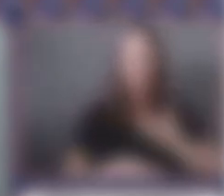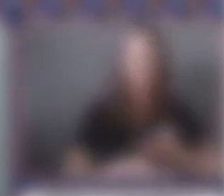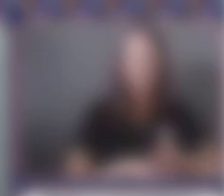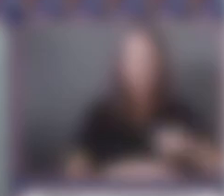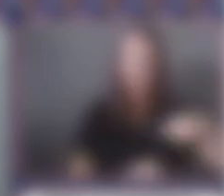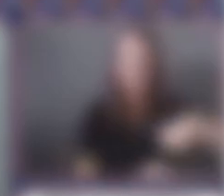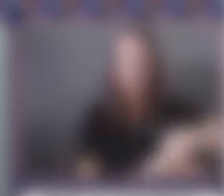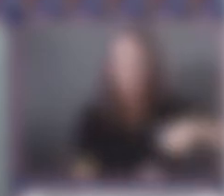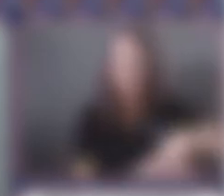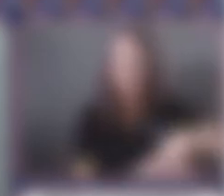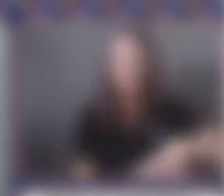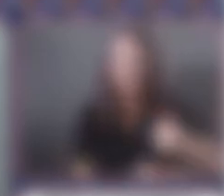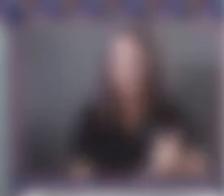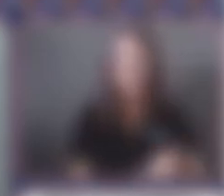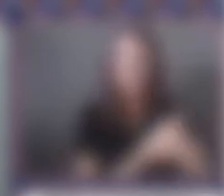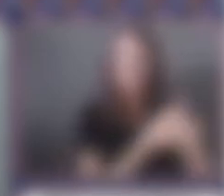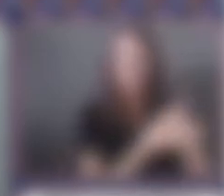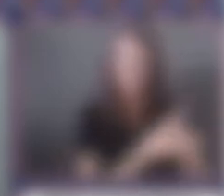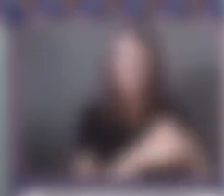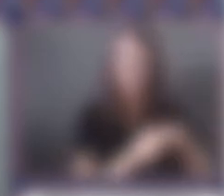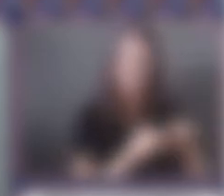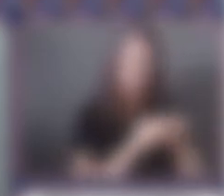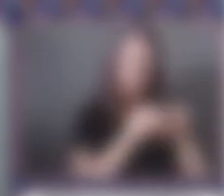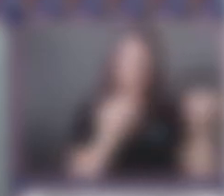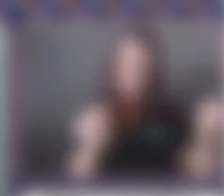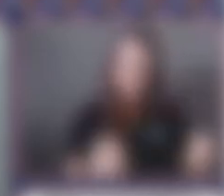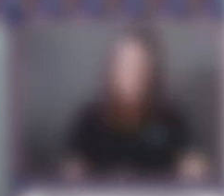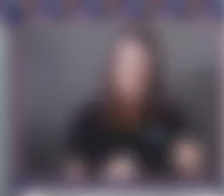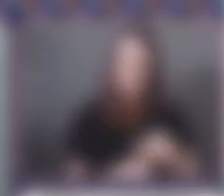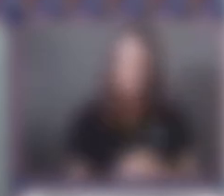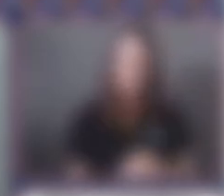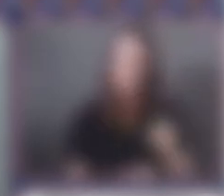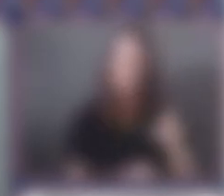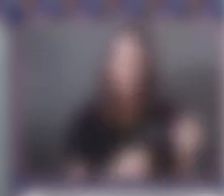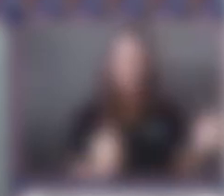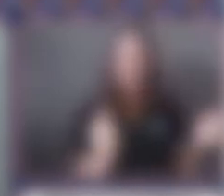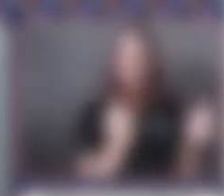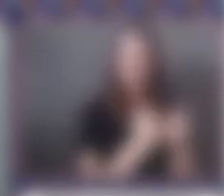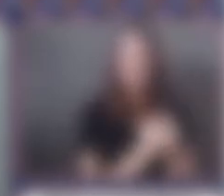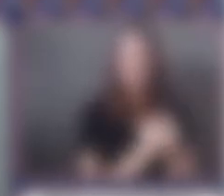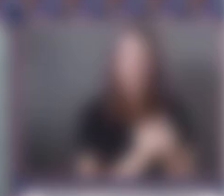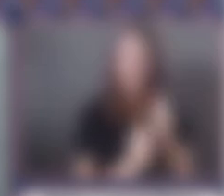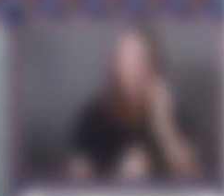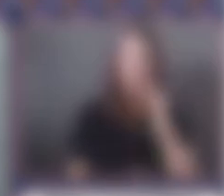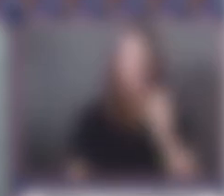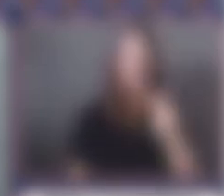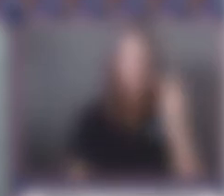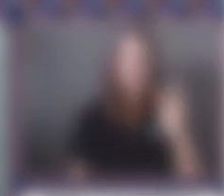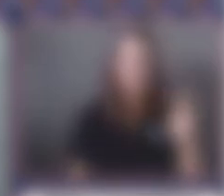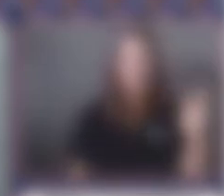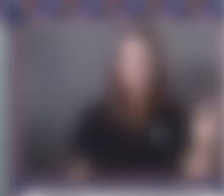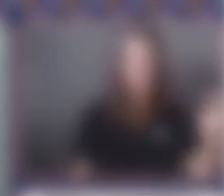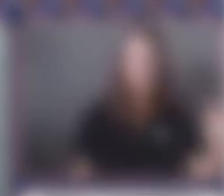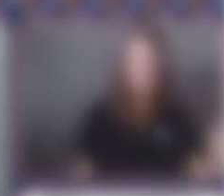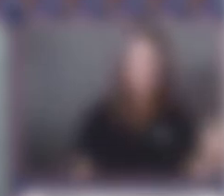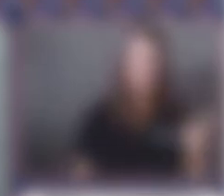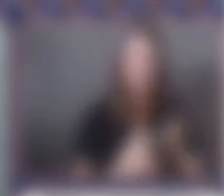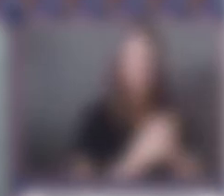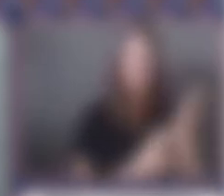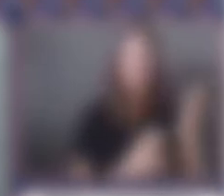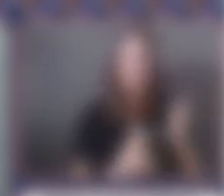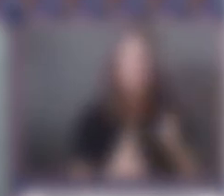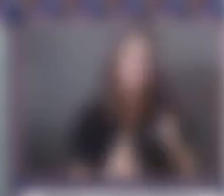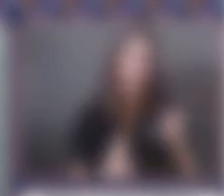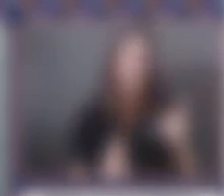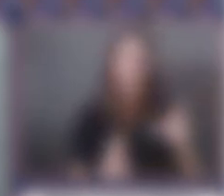that were agreed to through the National Cabinet decision in late 2023 to be developed. There are